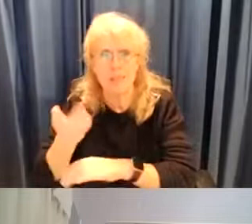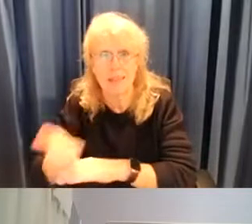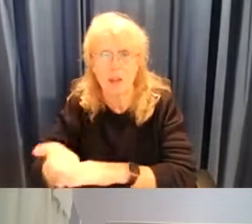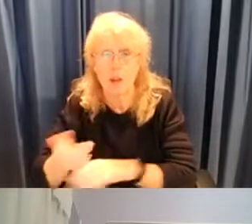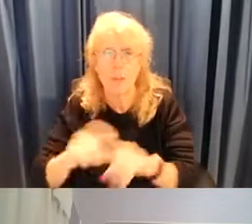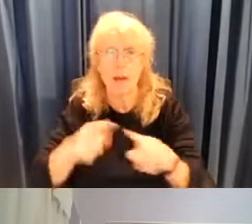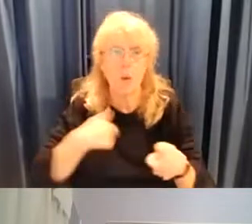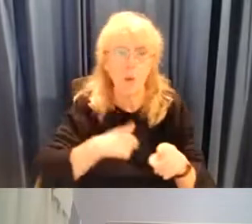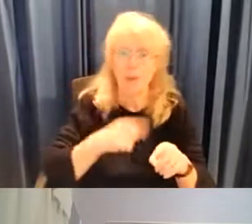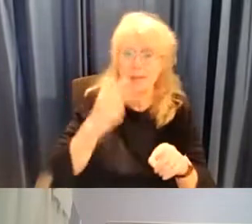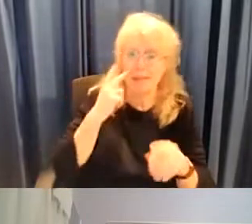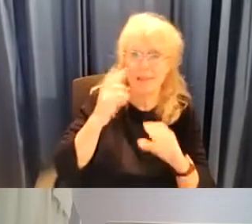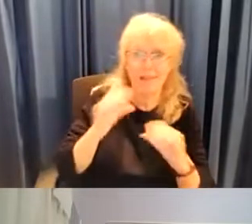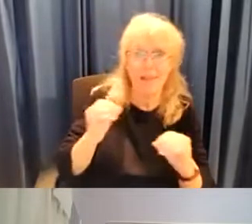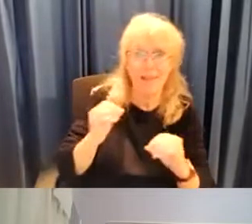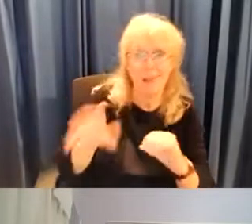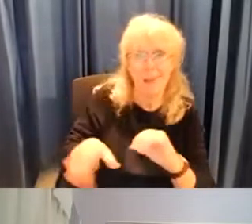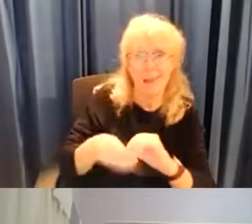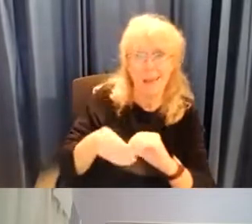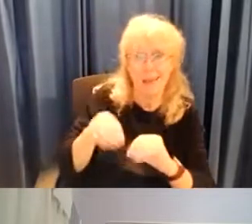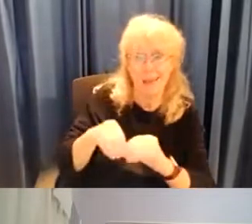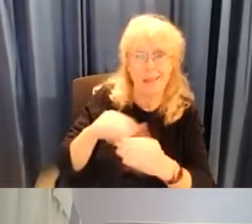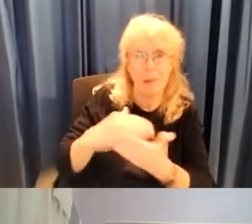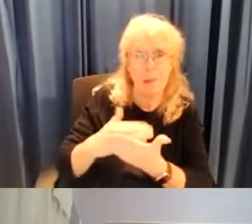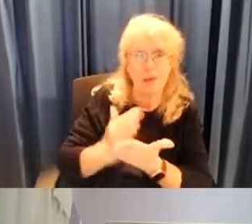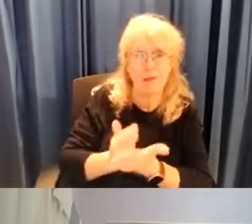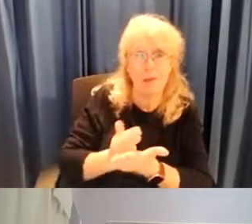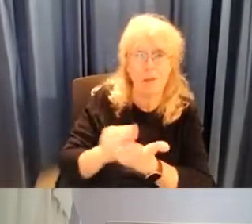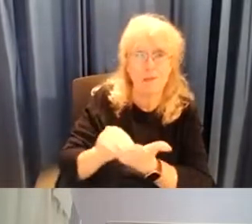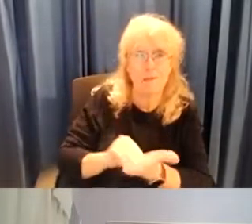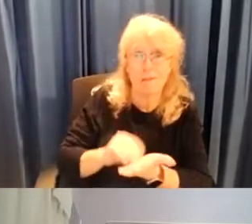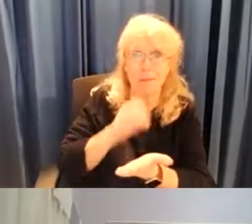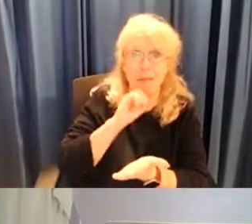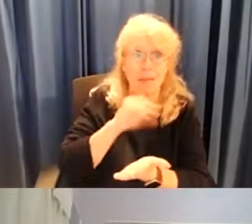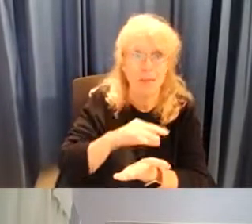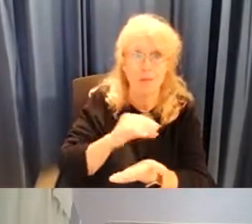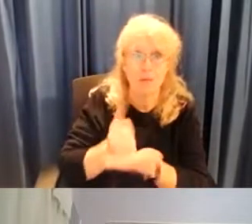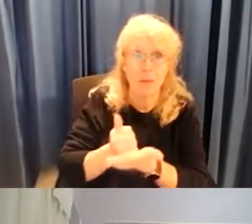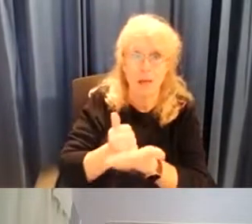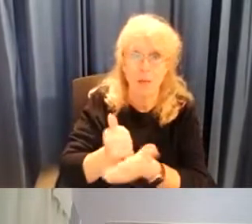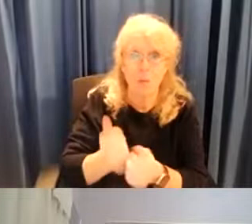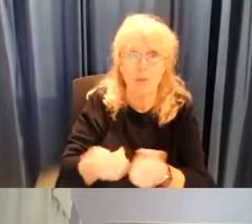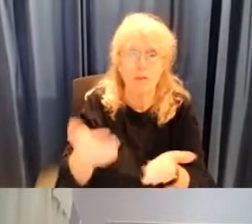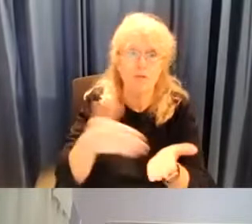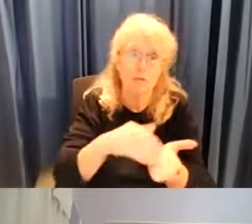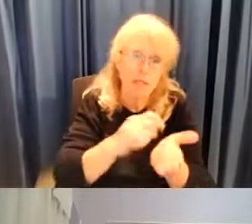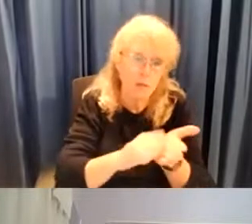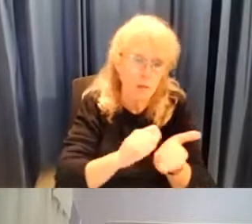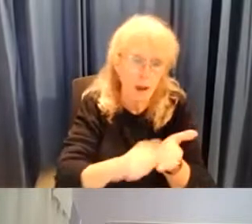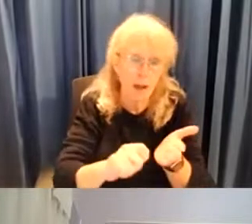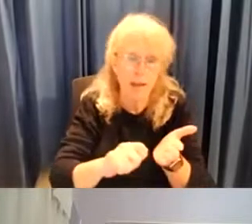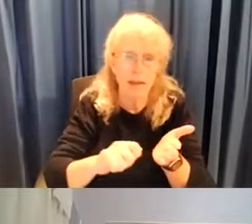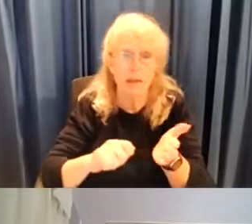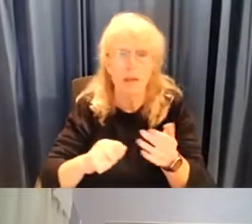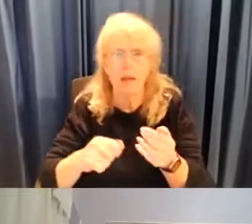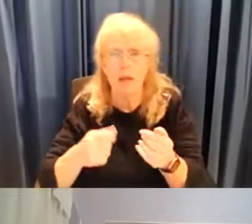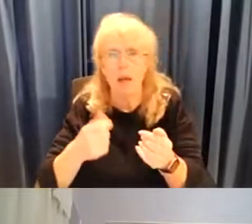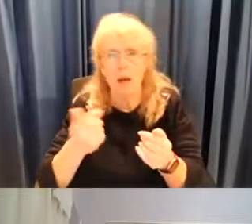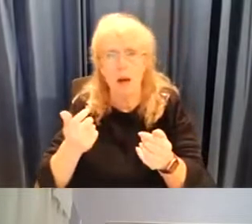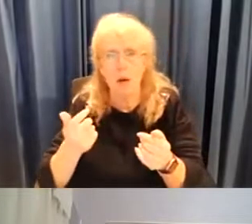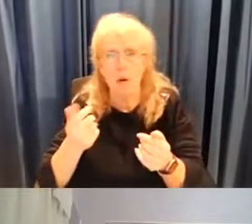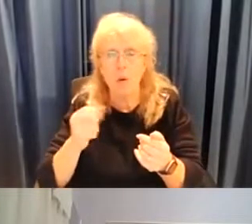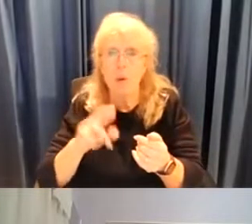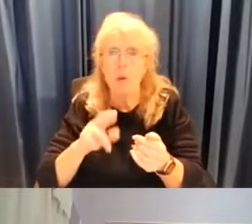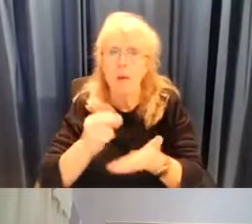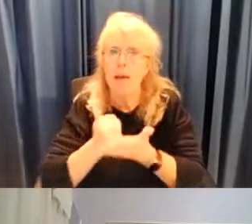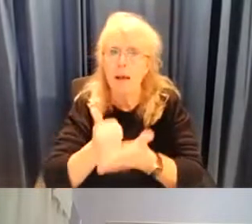anything in the budget to put on the staff enough to help with the rewrite of Ordinance 869 because of the remand, or help with